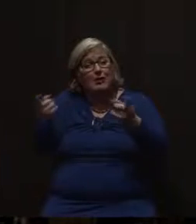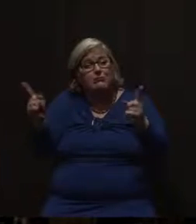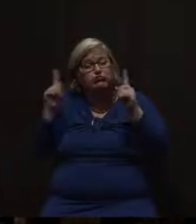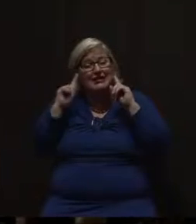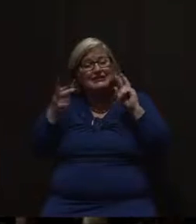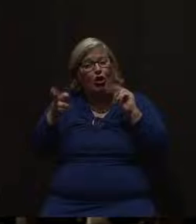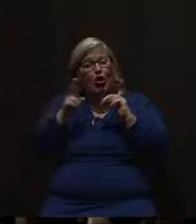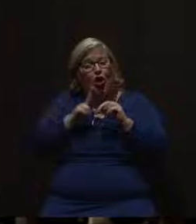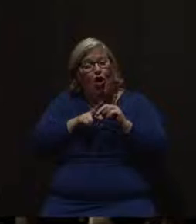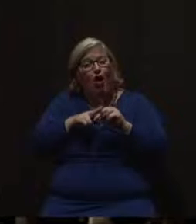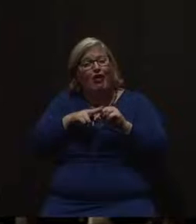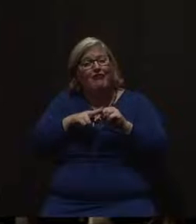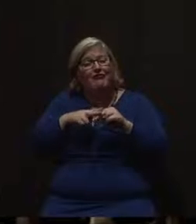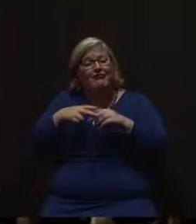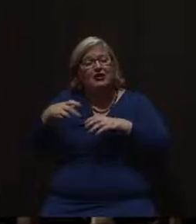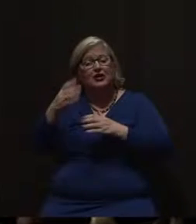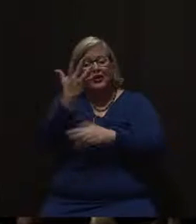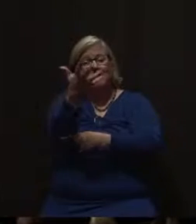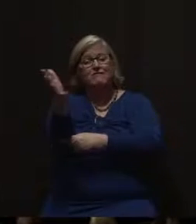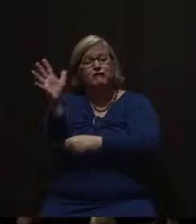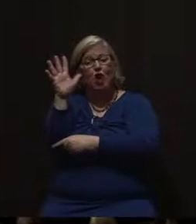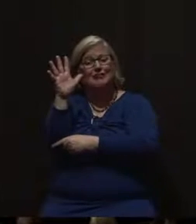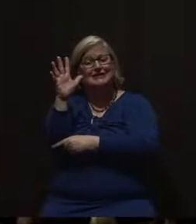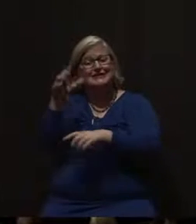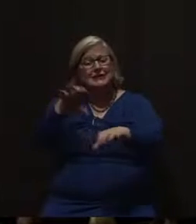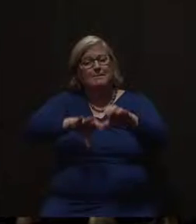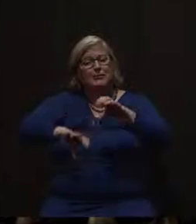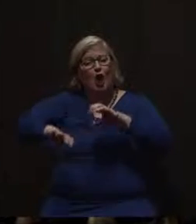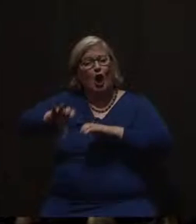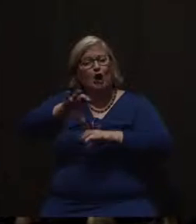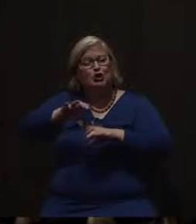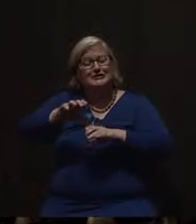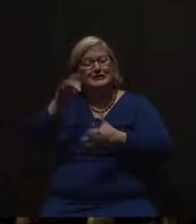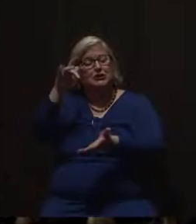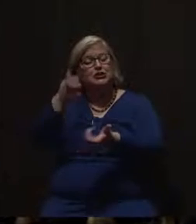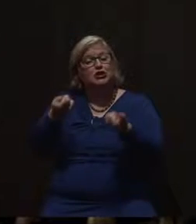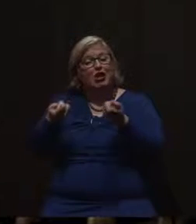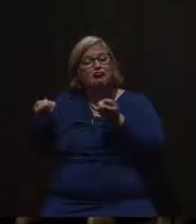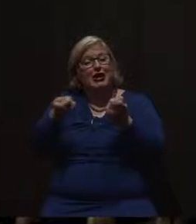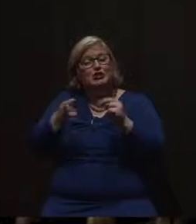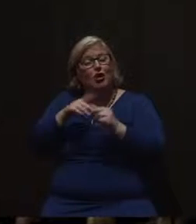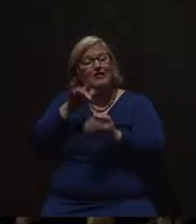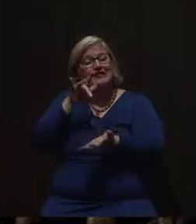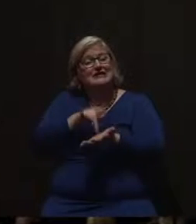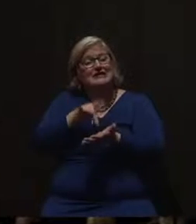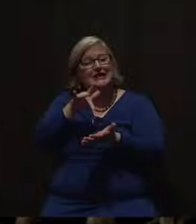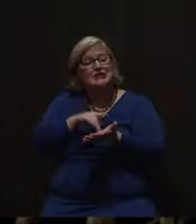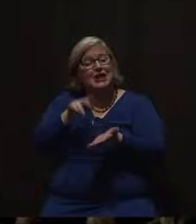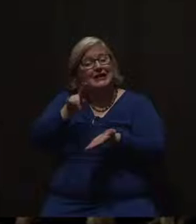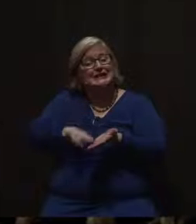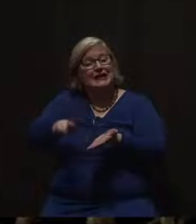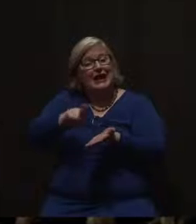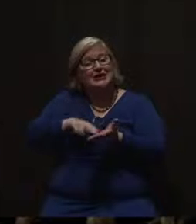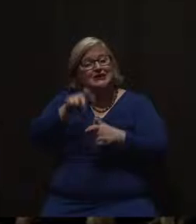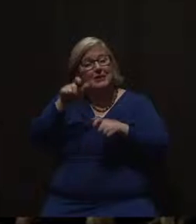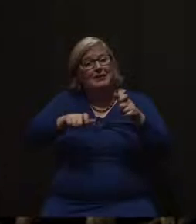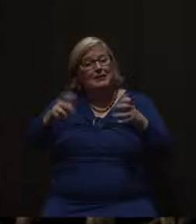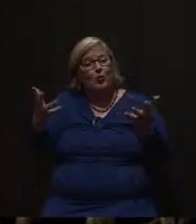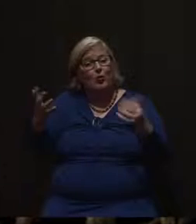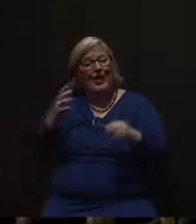environmental and forest biology and the director of the Center for Native Peoples and the Environment at the State University of New